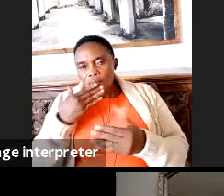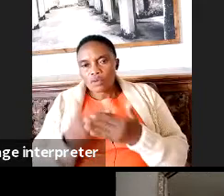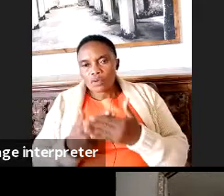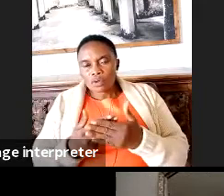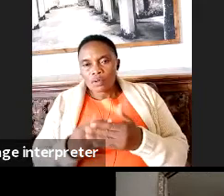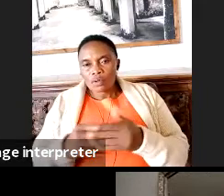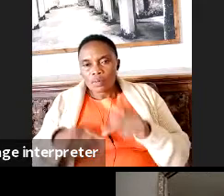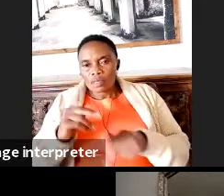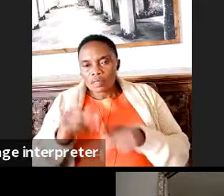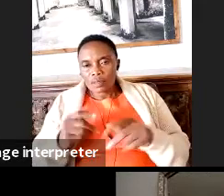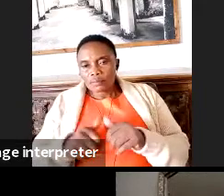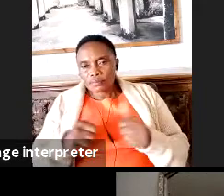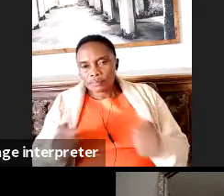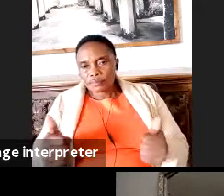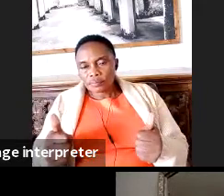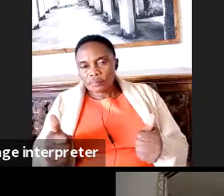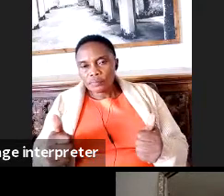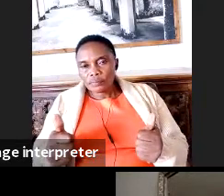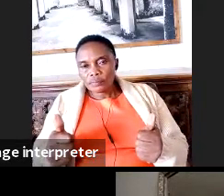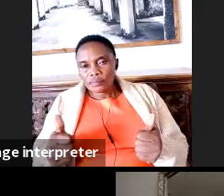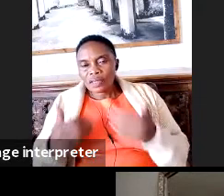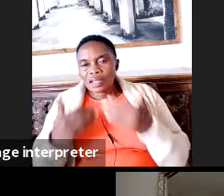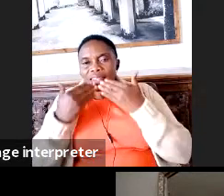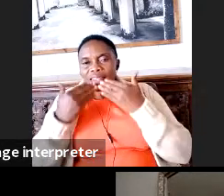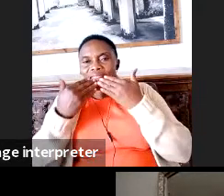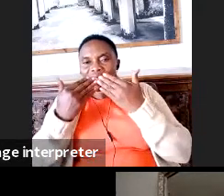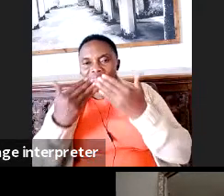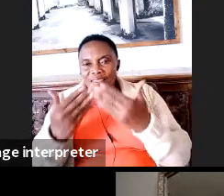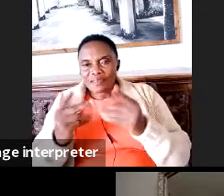expertise and sharing that. Thank you so much.